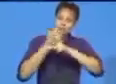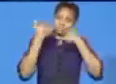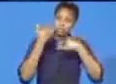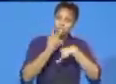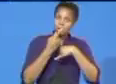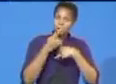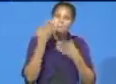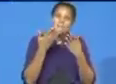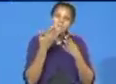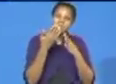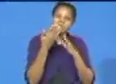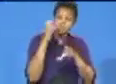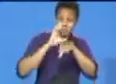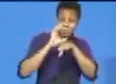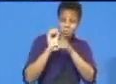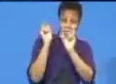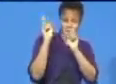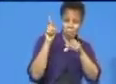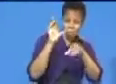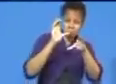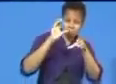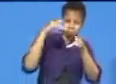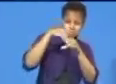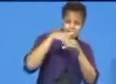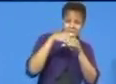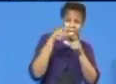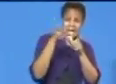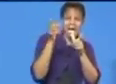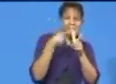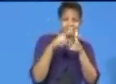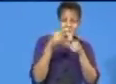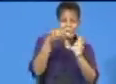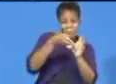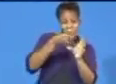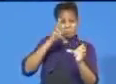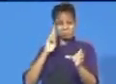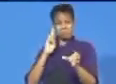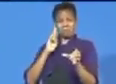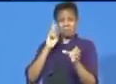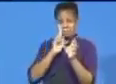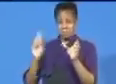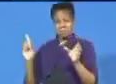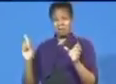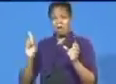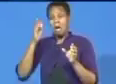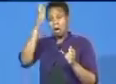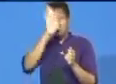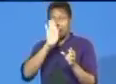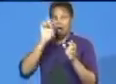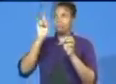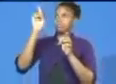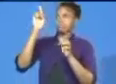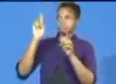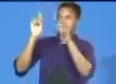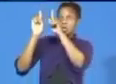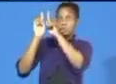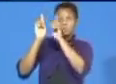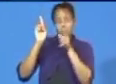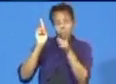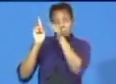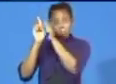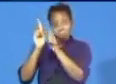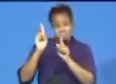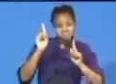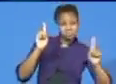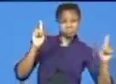wandered from the church in the Lehi area. You may have drifted from God. Or maybe you've been going to church, but you're not